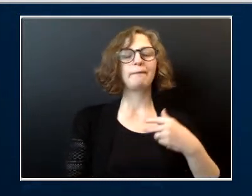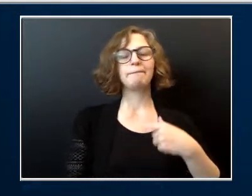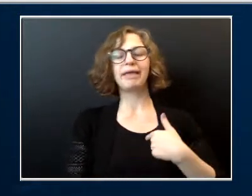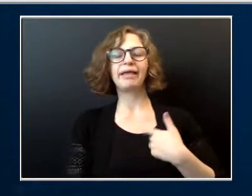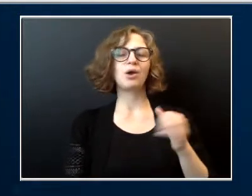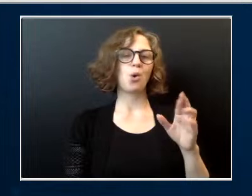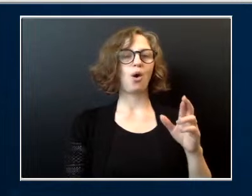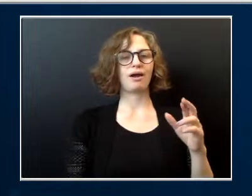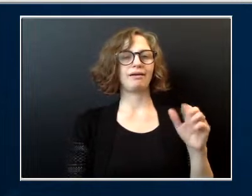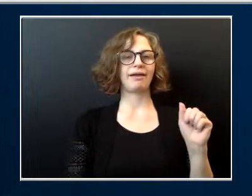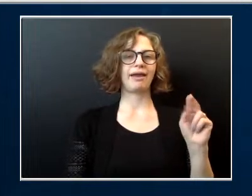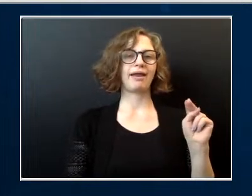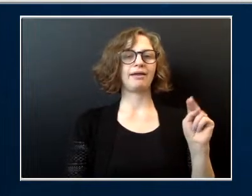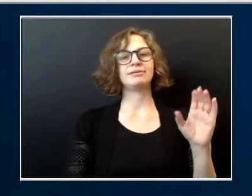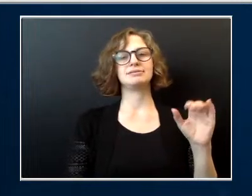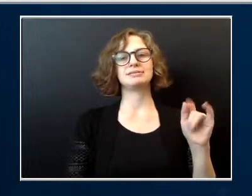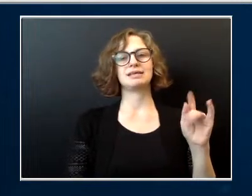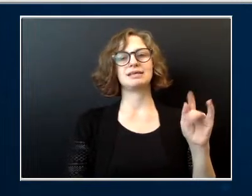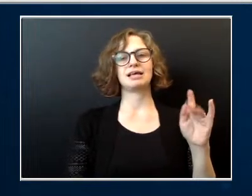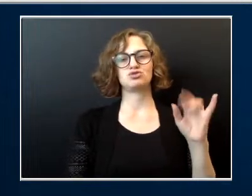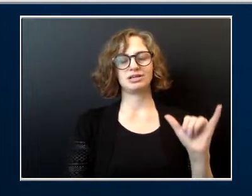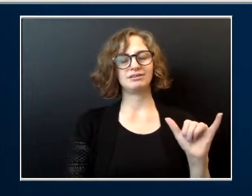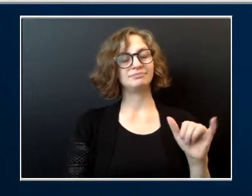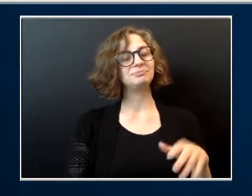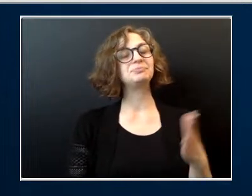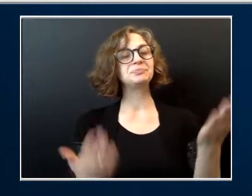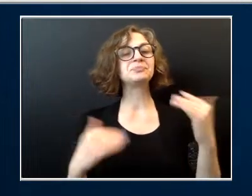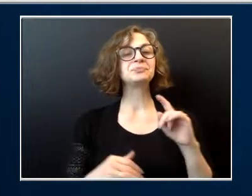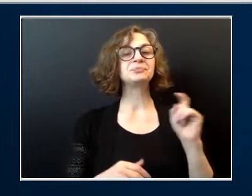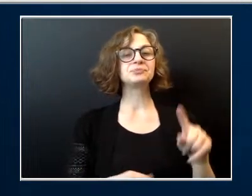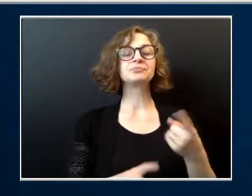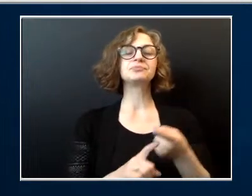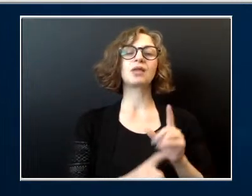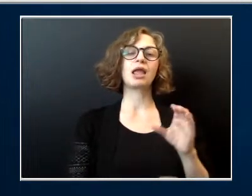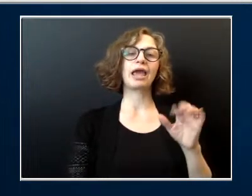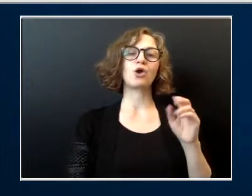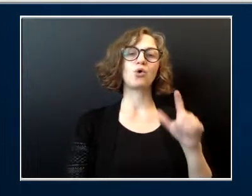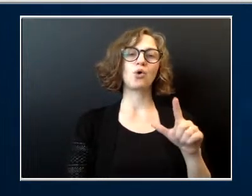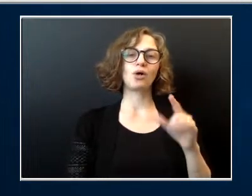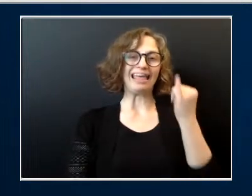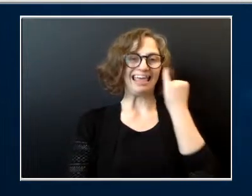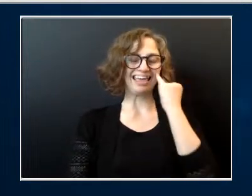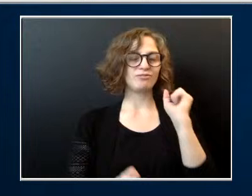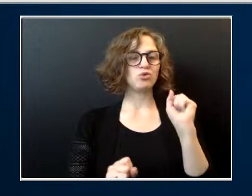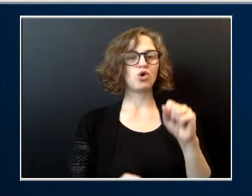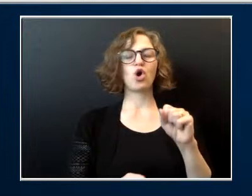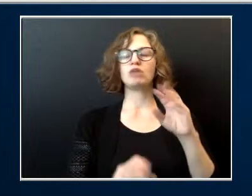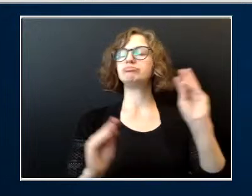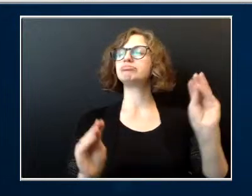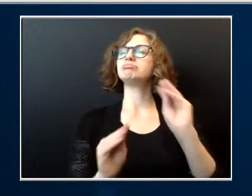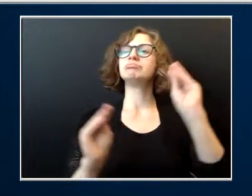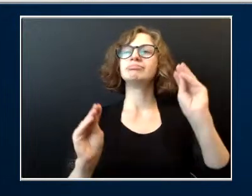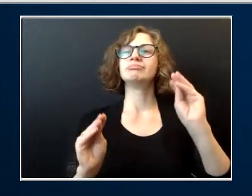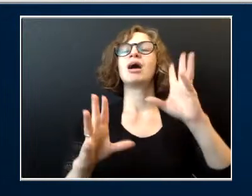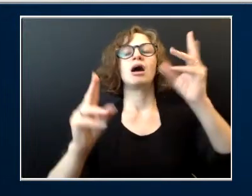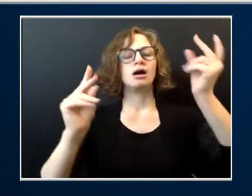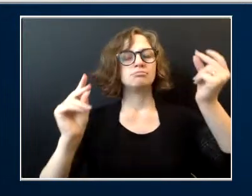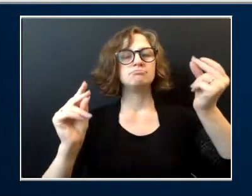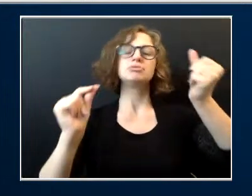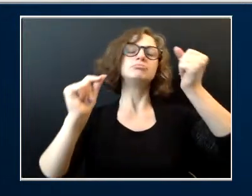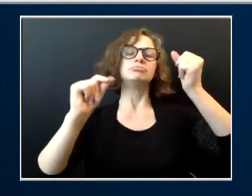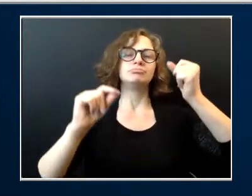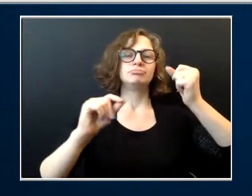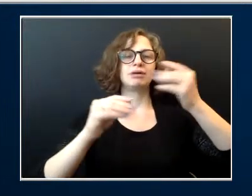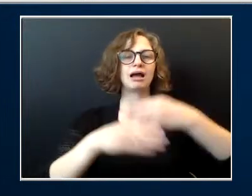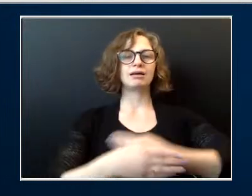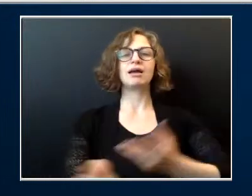Carol has a question. Carol wants to know, if you could wave a magic wand and give everyone in the world a genetic test, what would